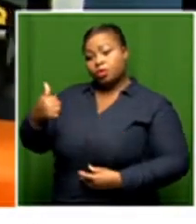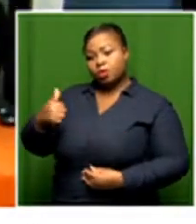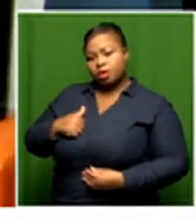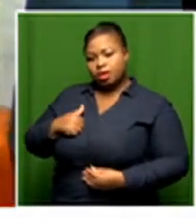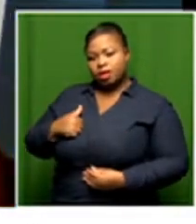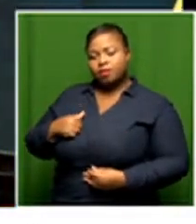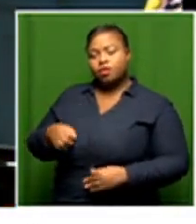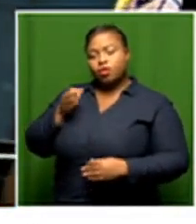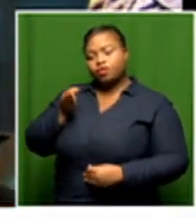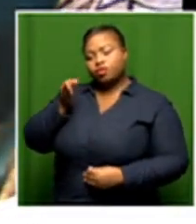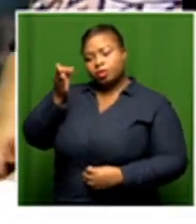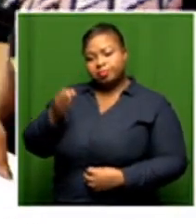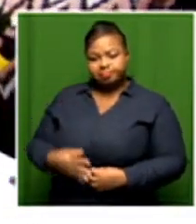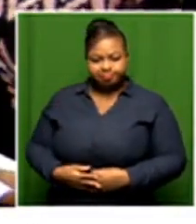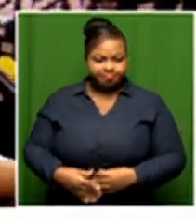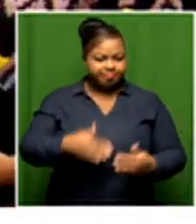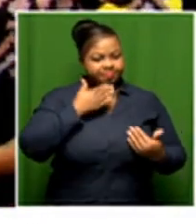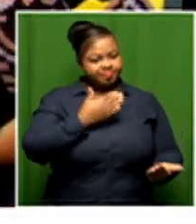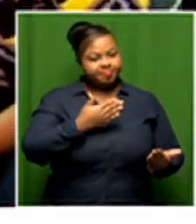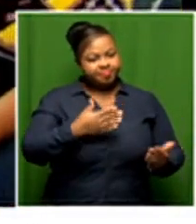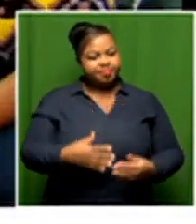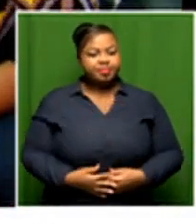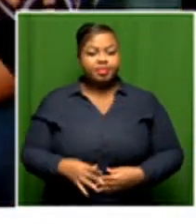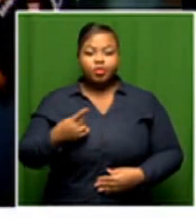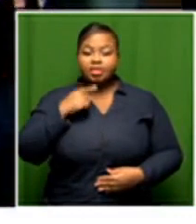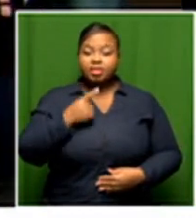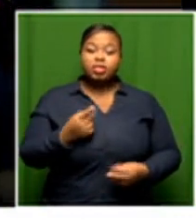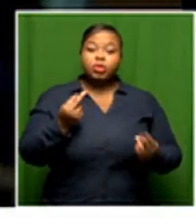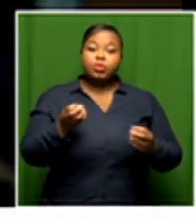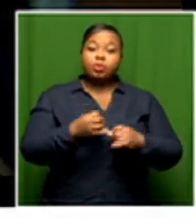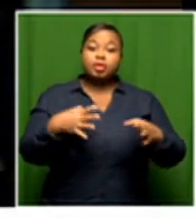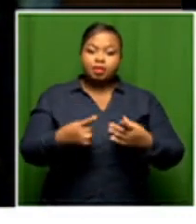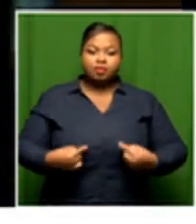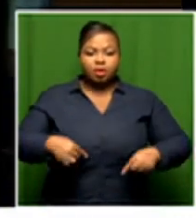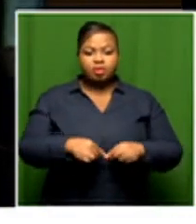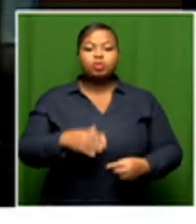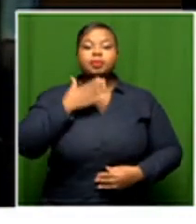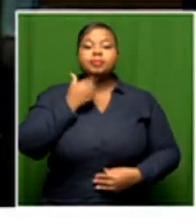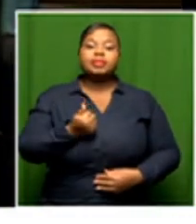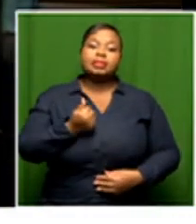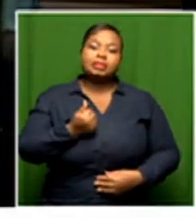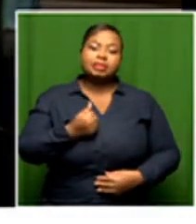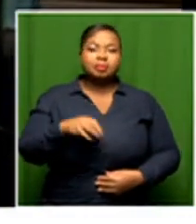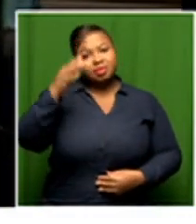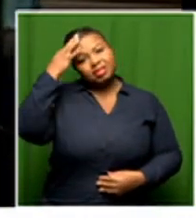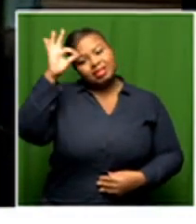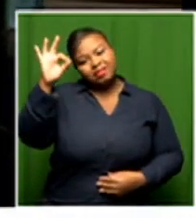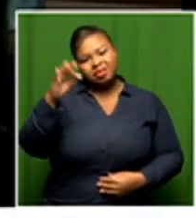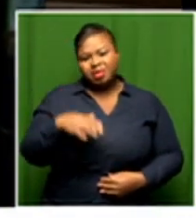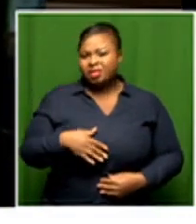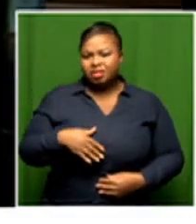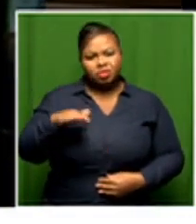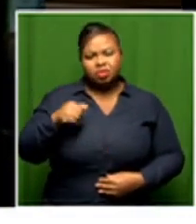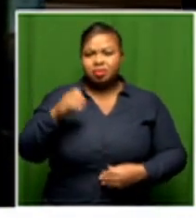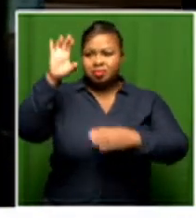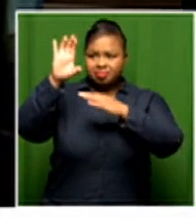on your future endeavors. Thank you very much. Like I said, it's a new beginning for us. Please, Mr. Government, we haven't